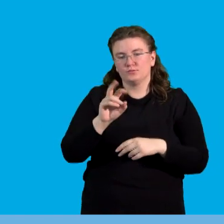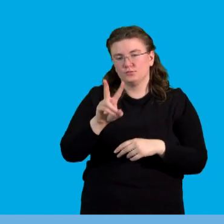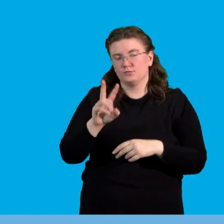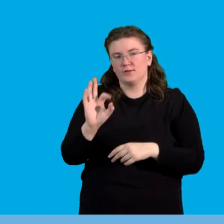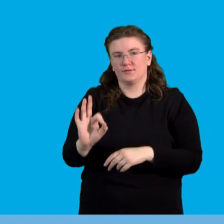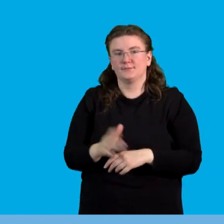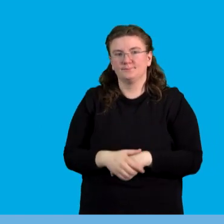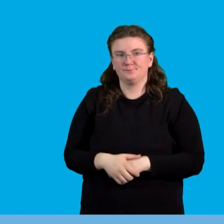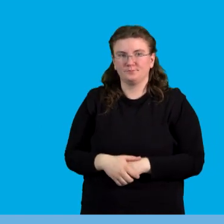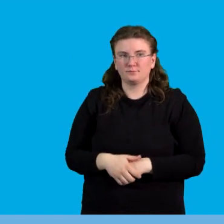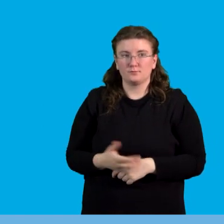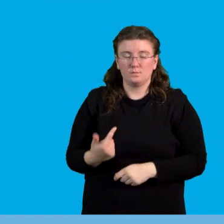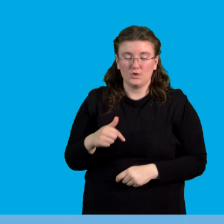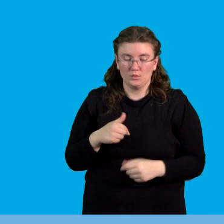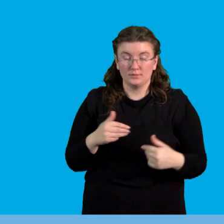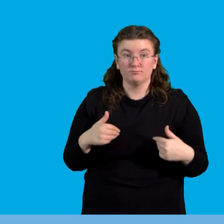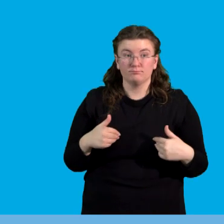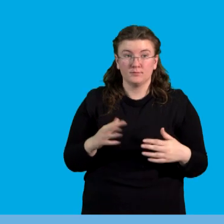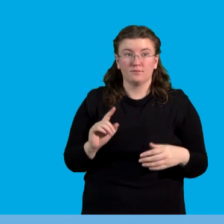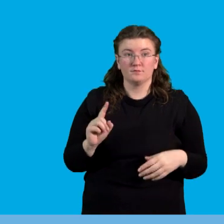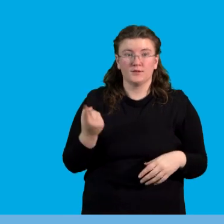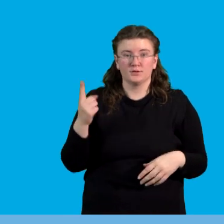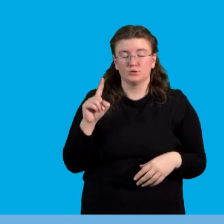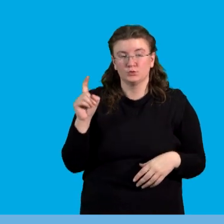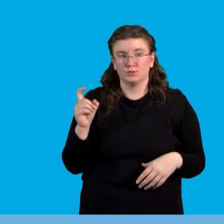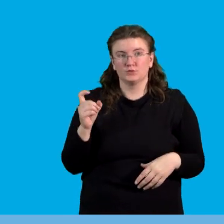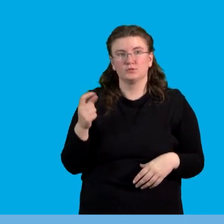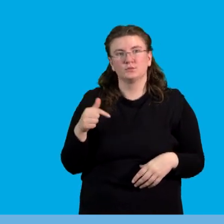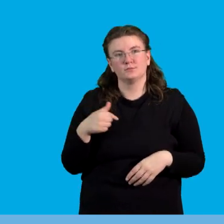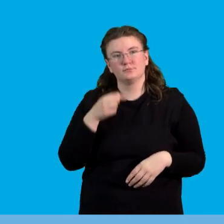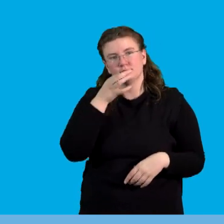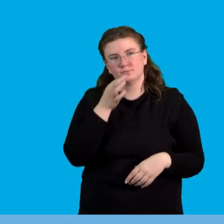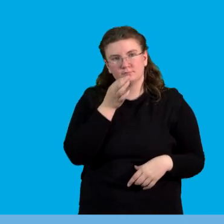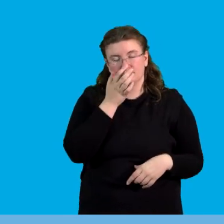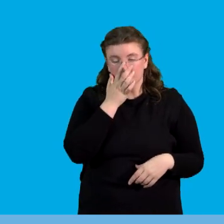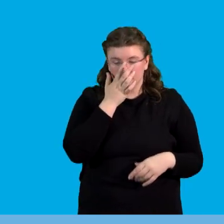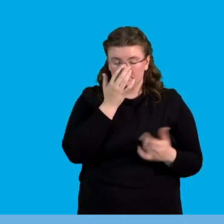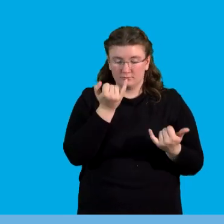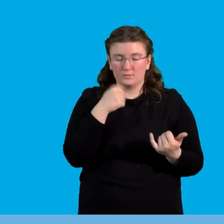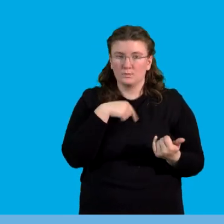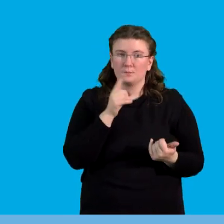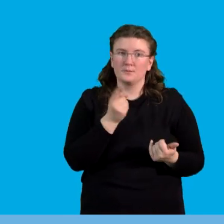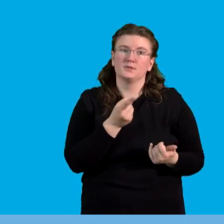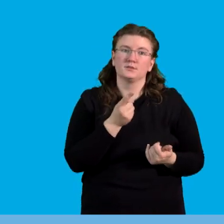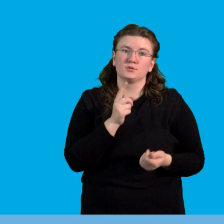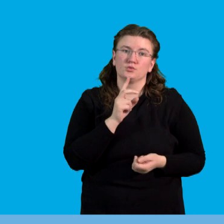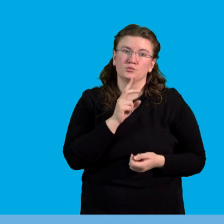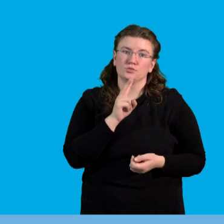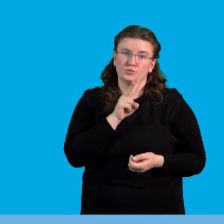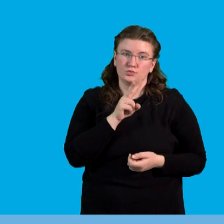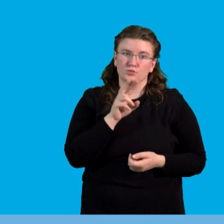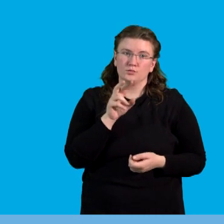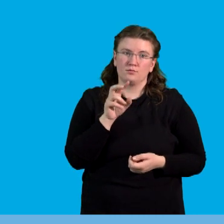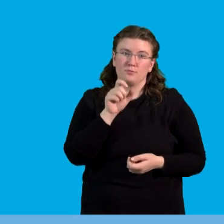2023. So to start, we are going to look at our first question, and we have said we are going to be now converting that